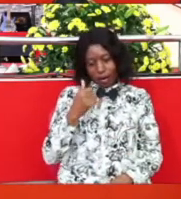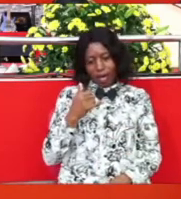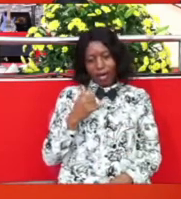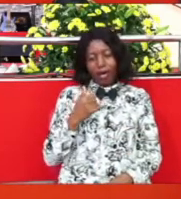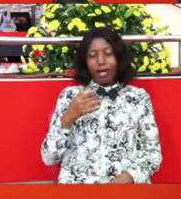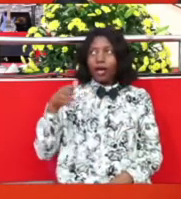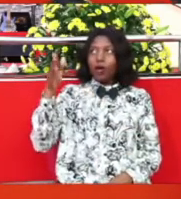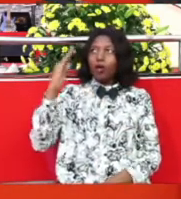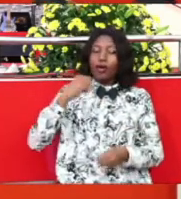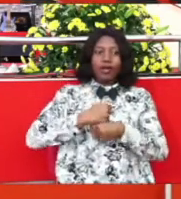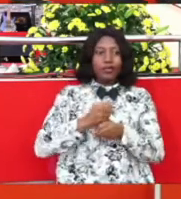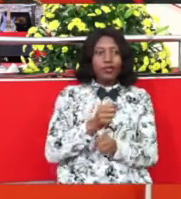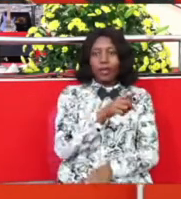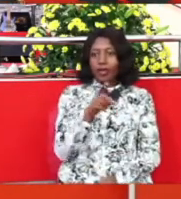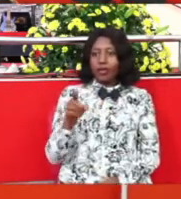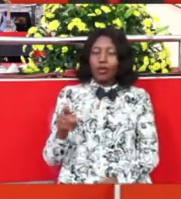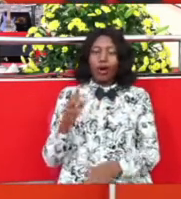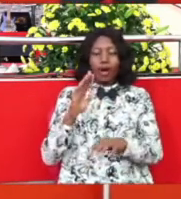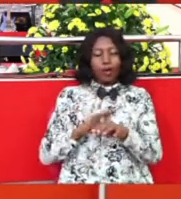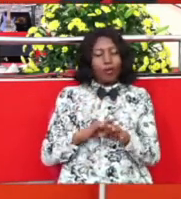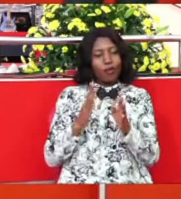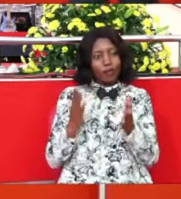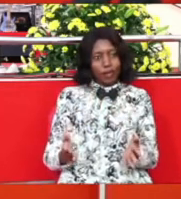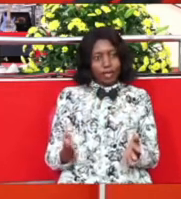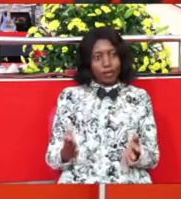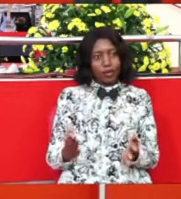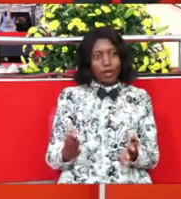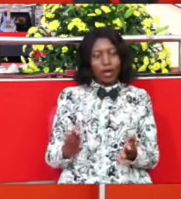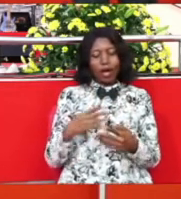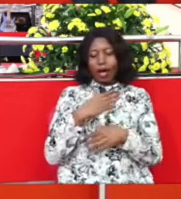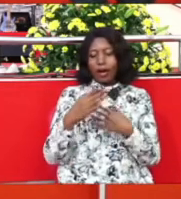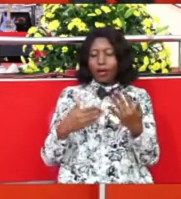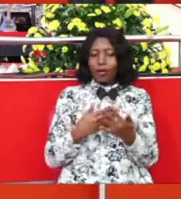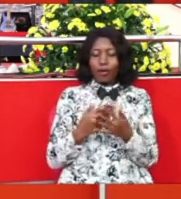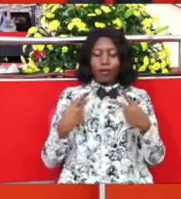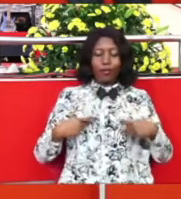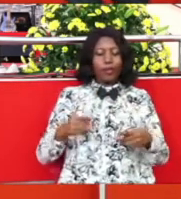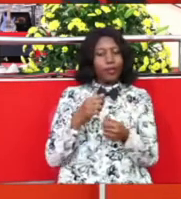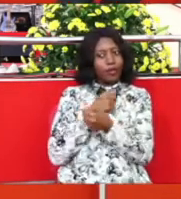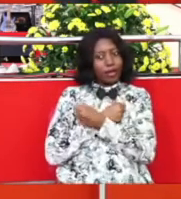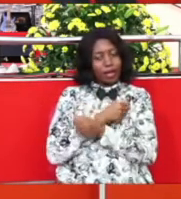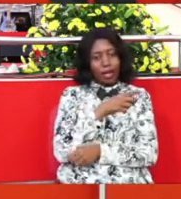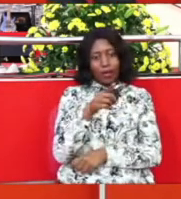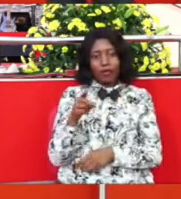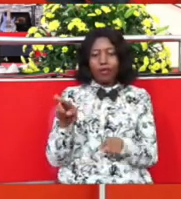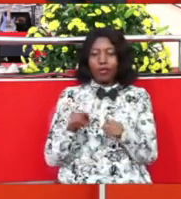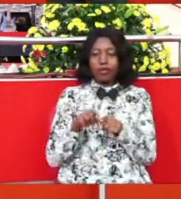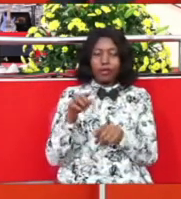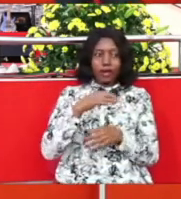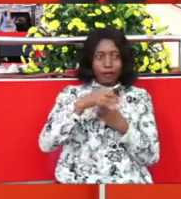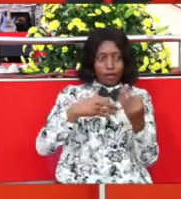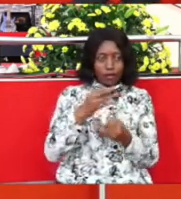Watu wanakupenda kokote uenda kwa sababu umefanya Mungu awe mahali pako pa kuishi. Pake pa kuishi. Bwana Yesu